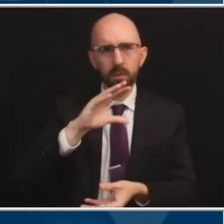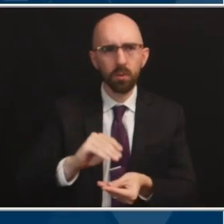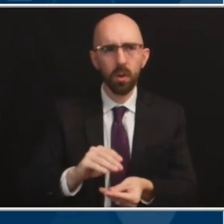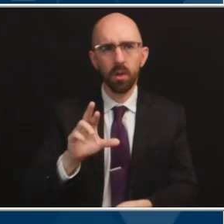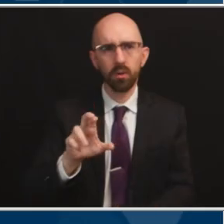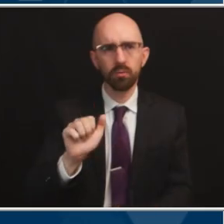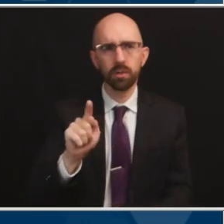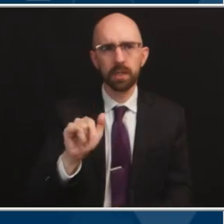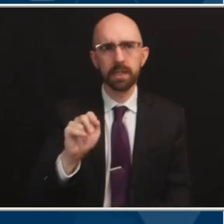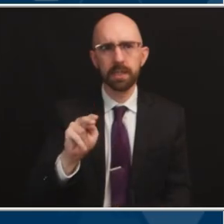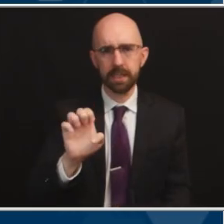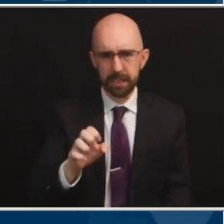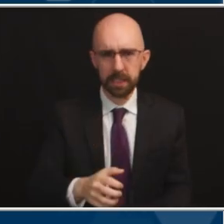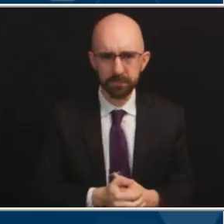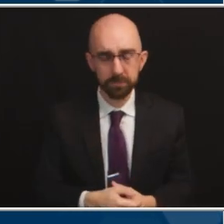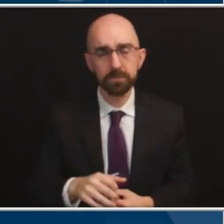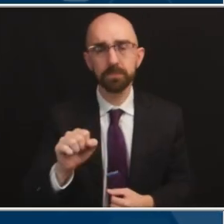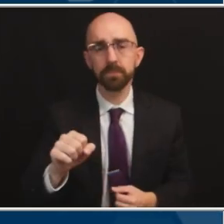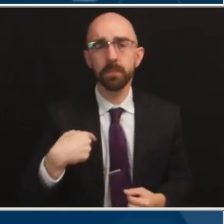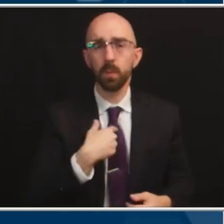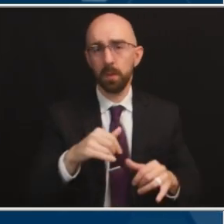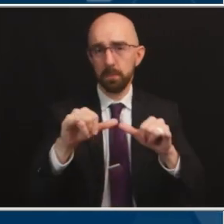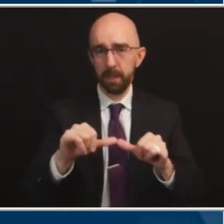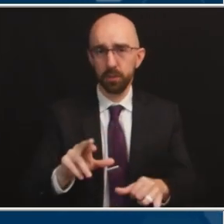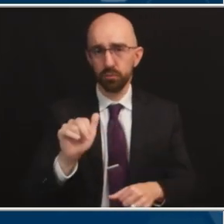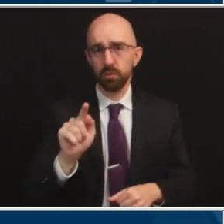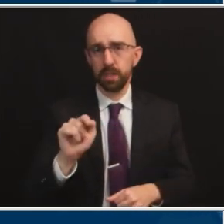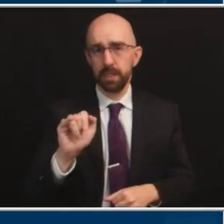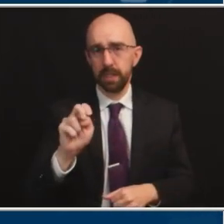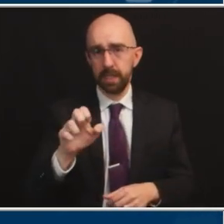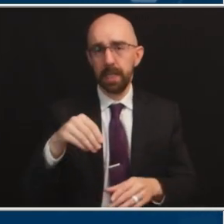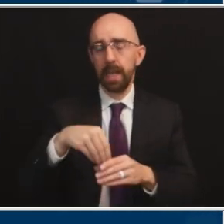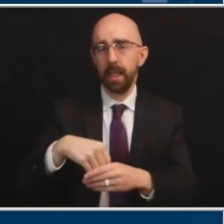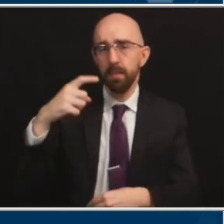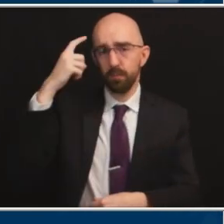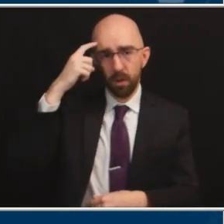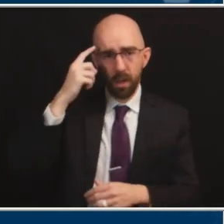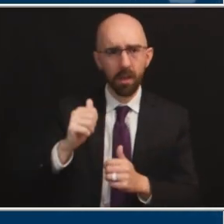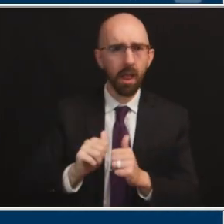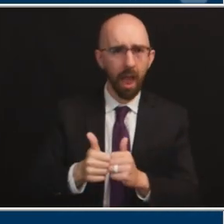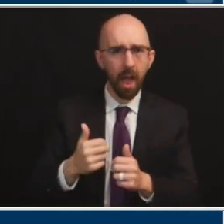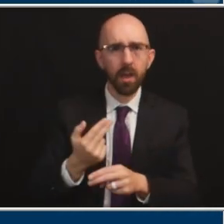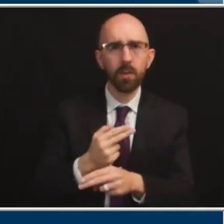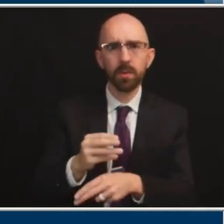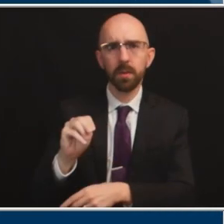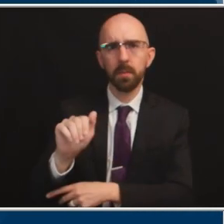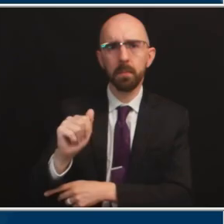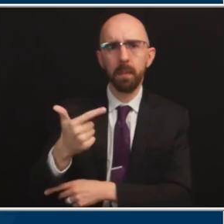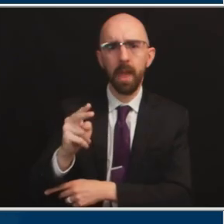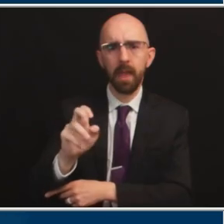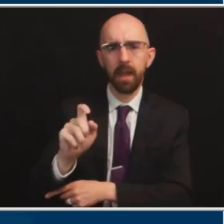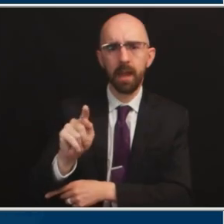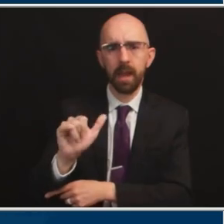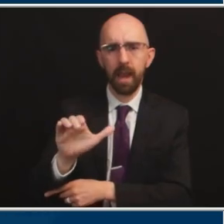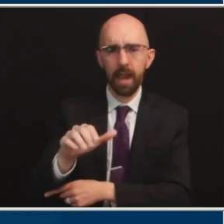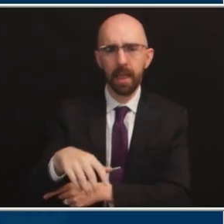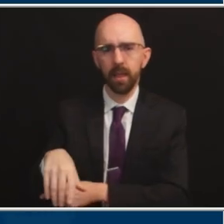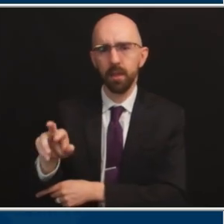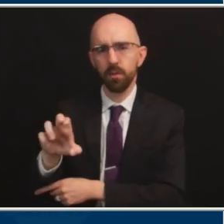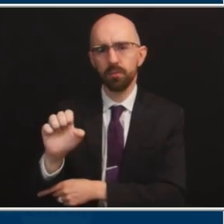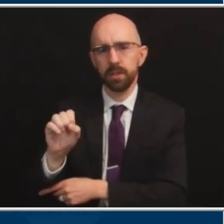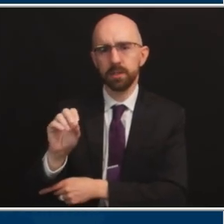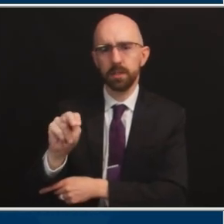Yeah, so we measured creatine in the brain using magnetic resonance spectroscopy, which is a very specific type